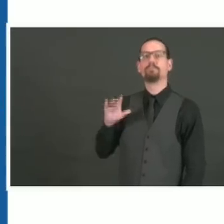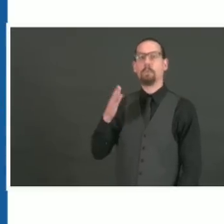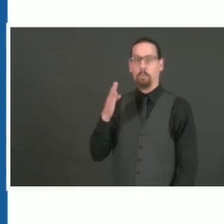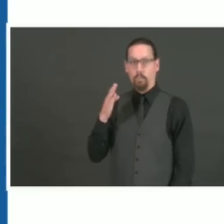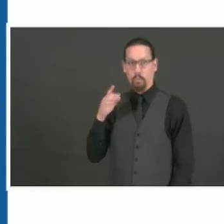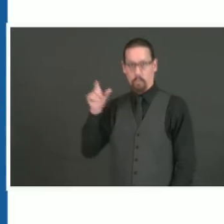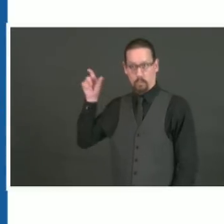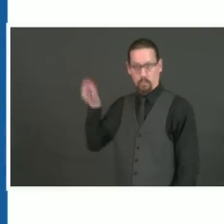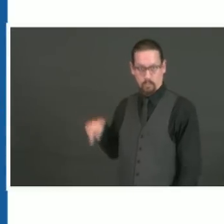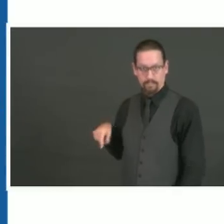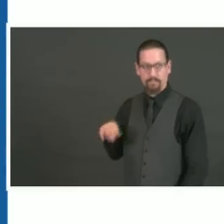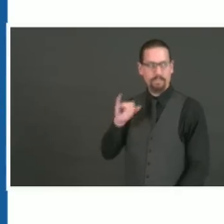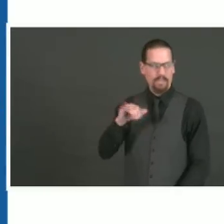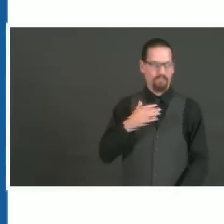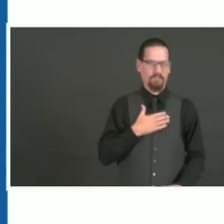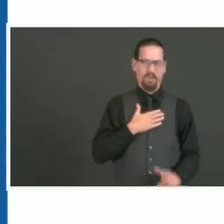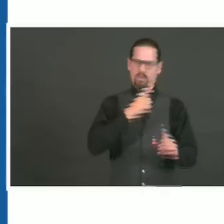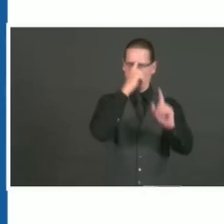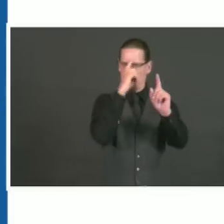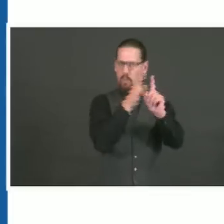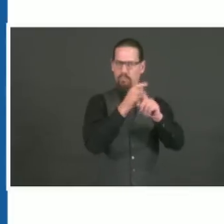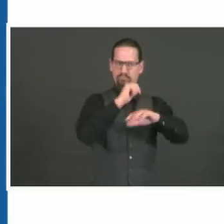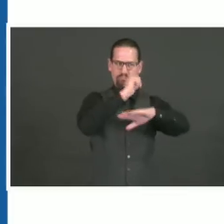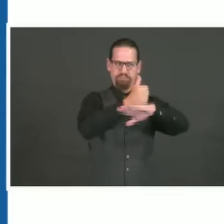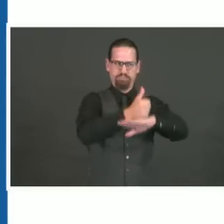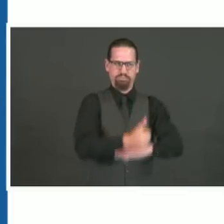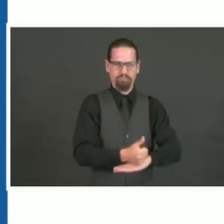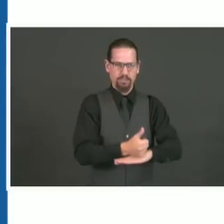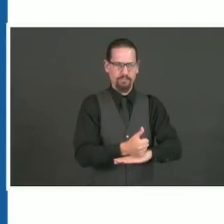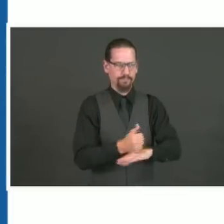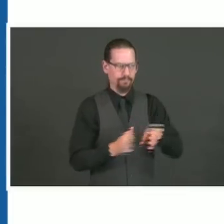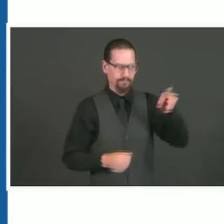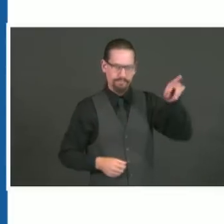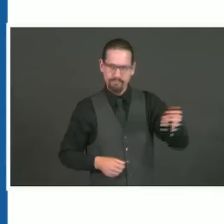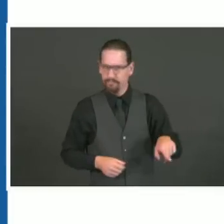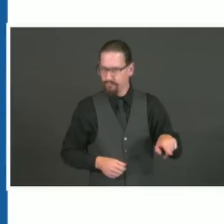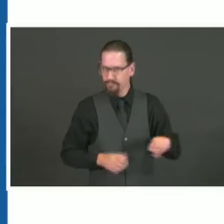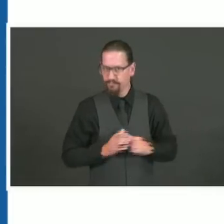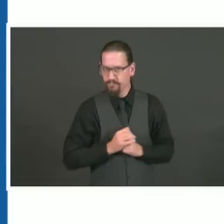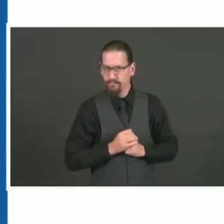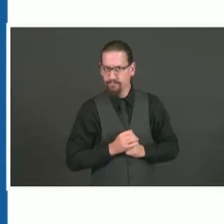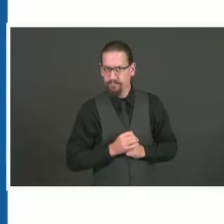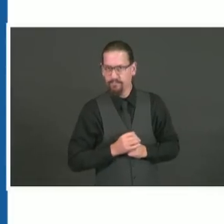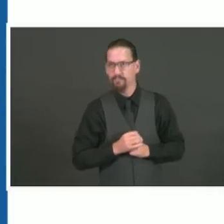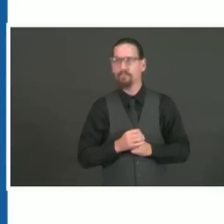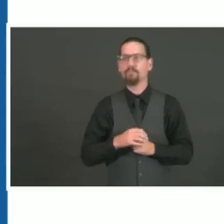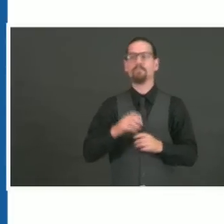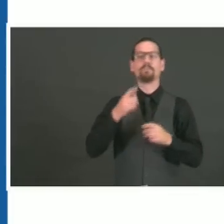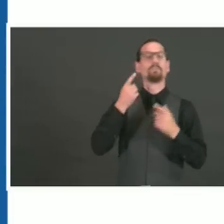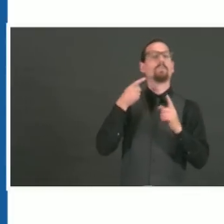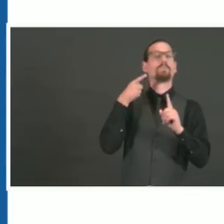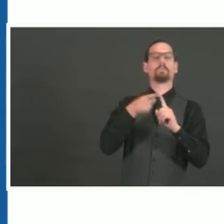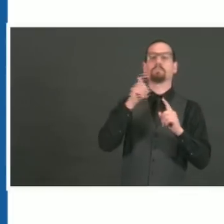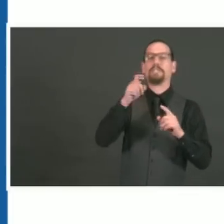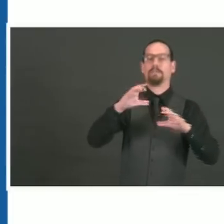very limited number of cases. They're contained within a stable pod,